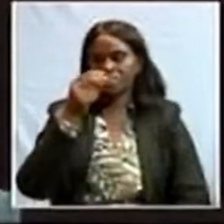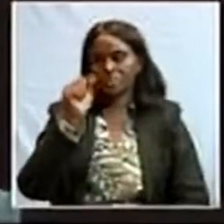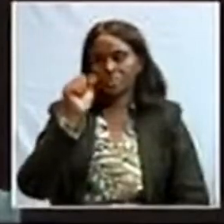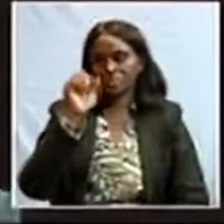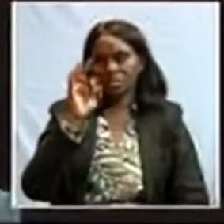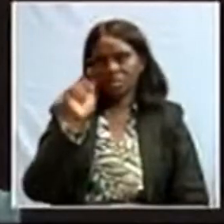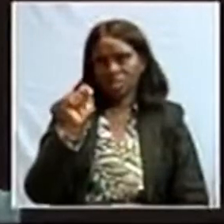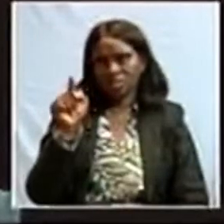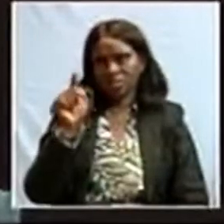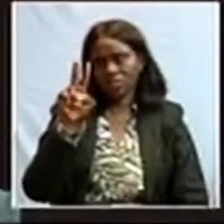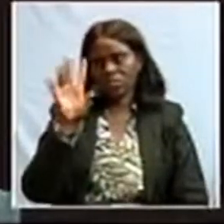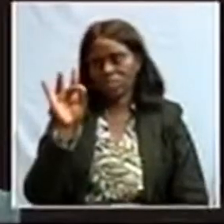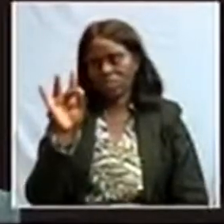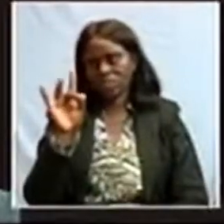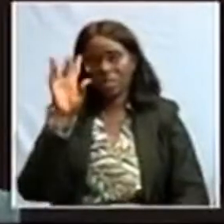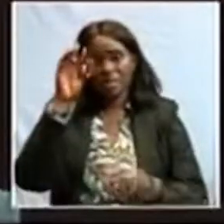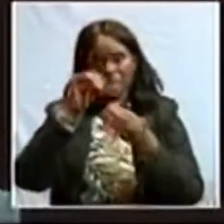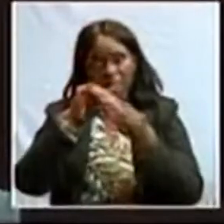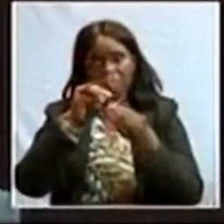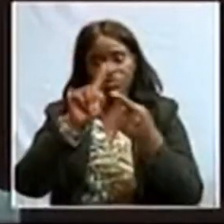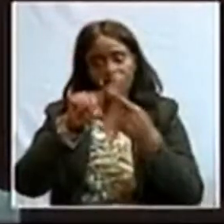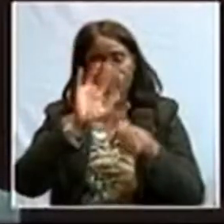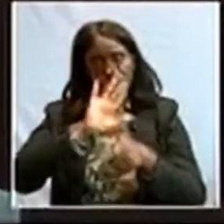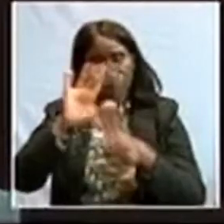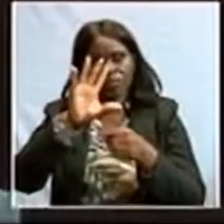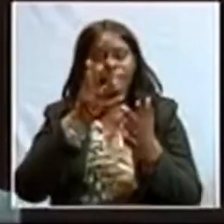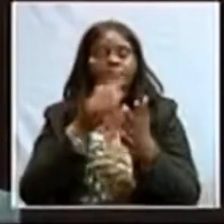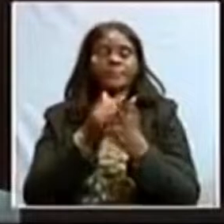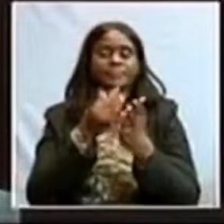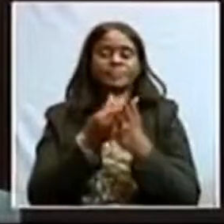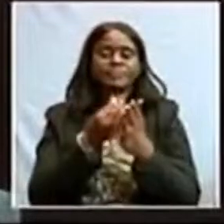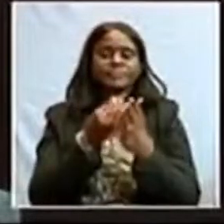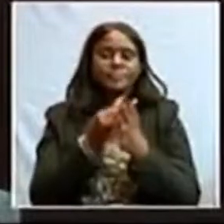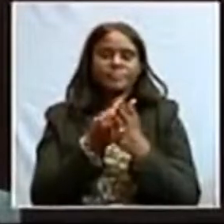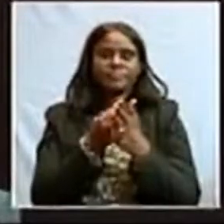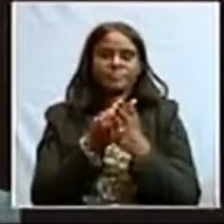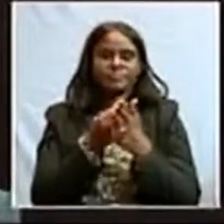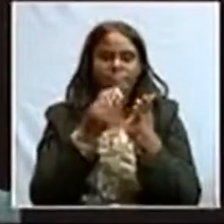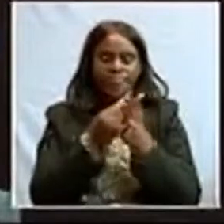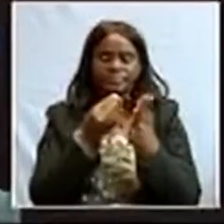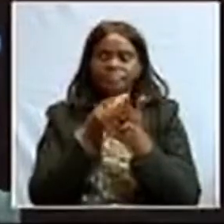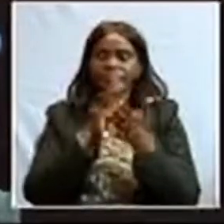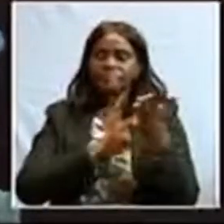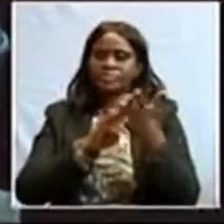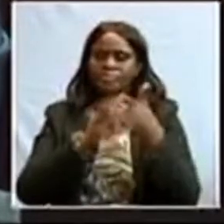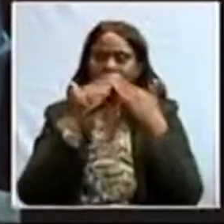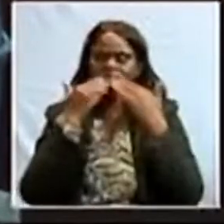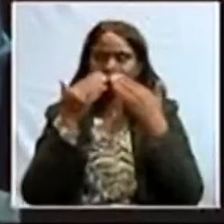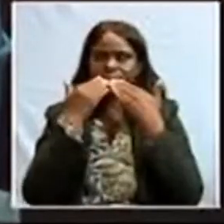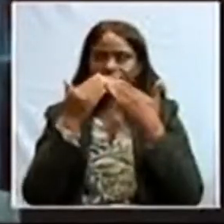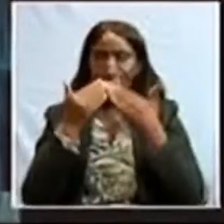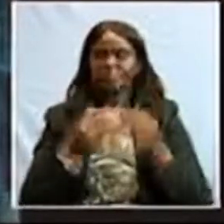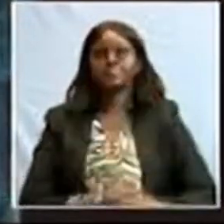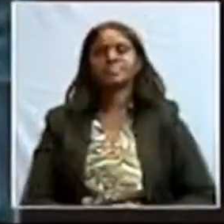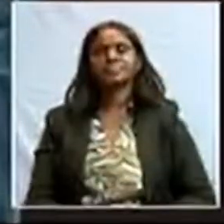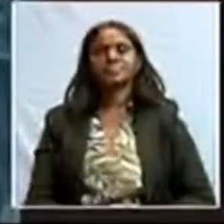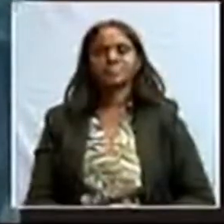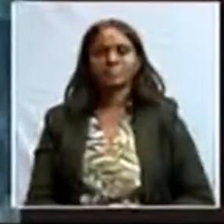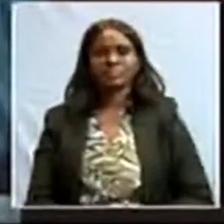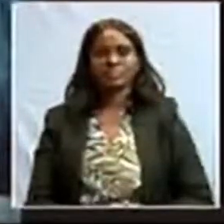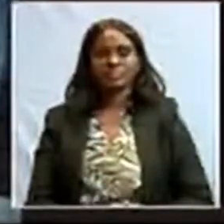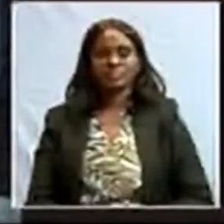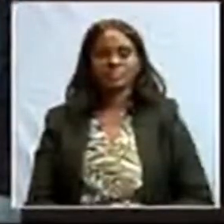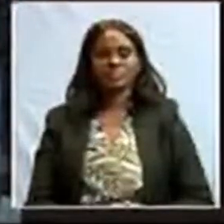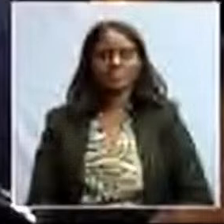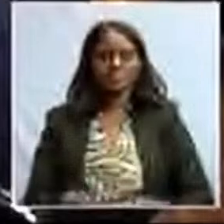28 adding to your financial base? Thank you. Okay, I've picked